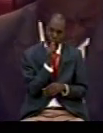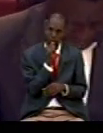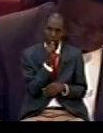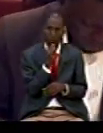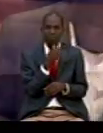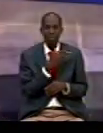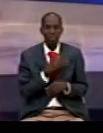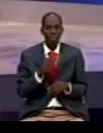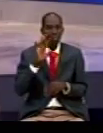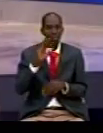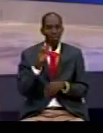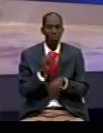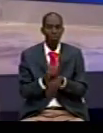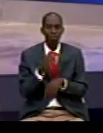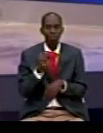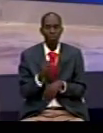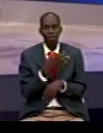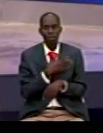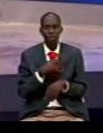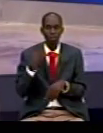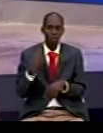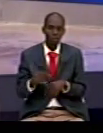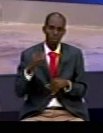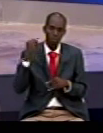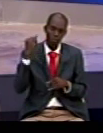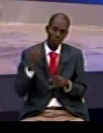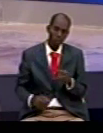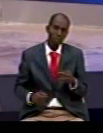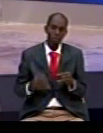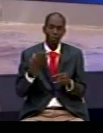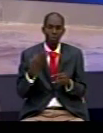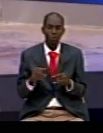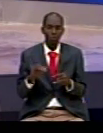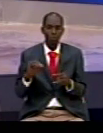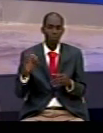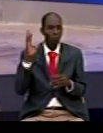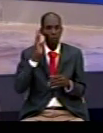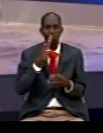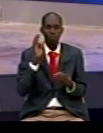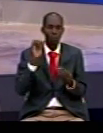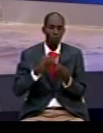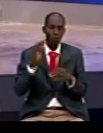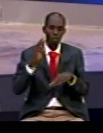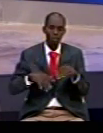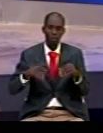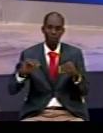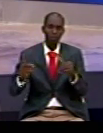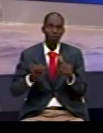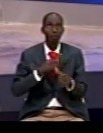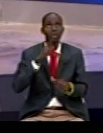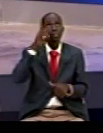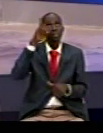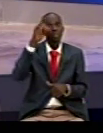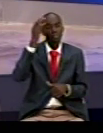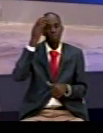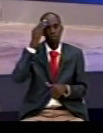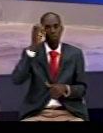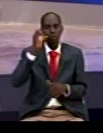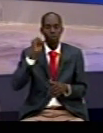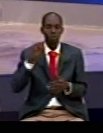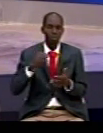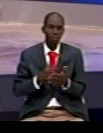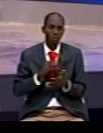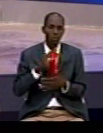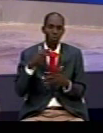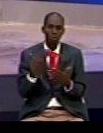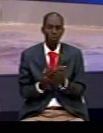thy works, and the last will be more than the first. He knows it all. Look